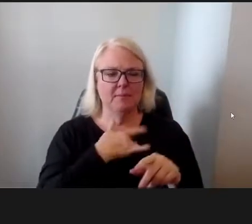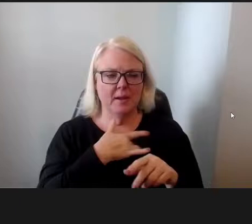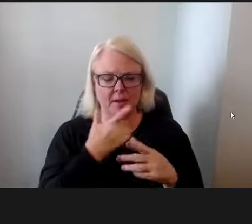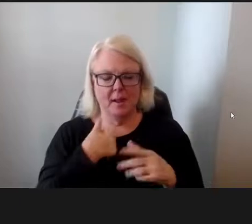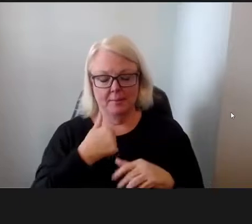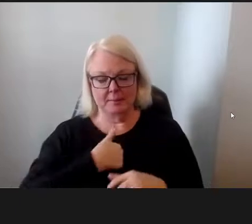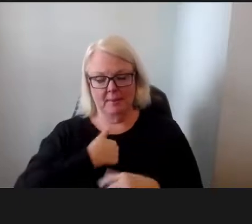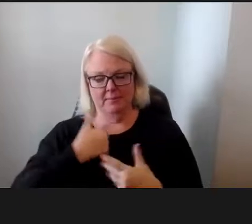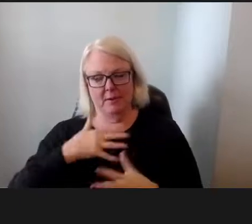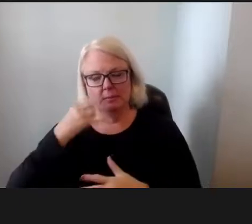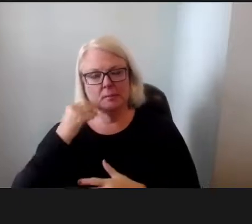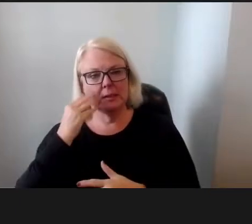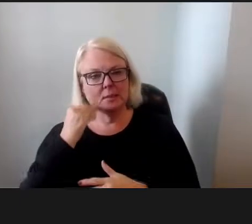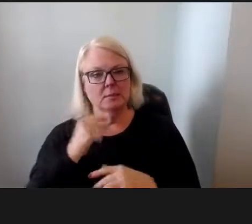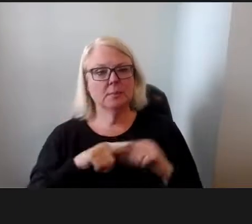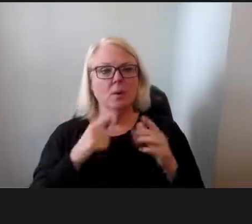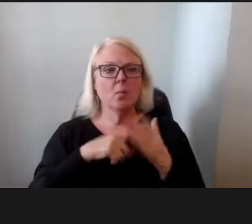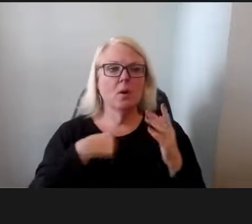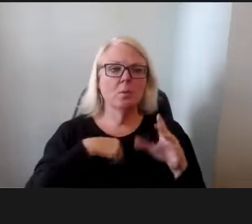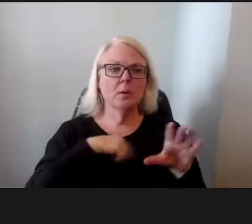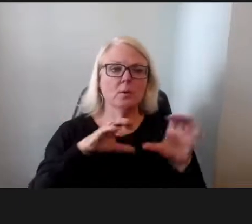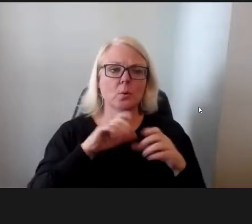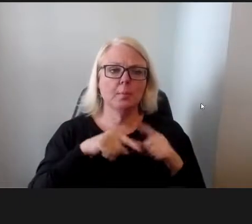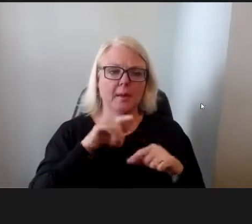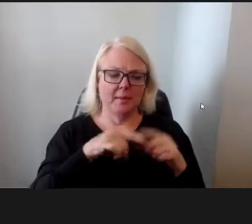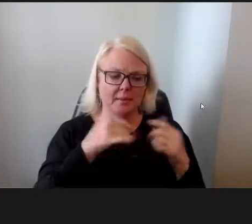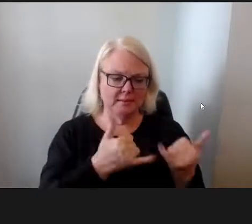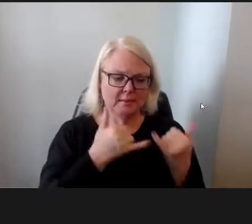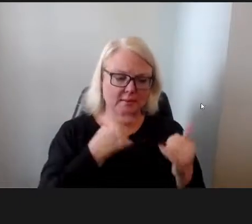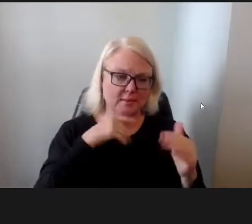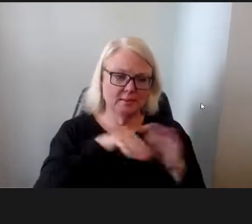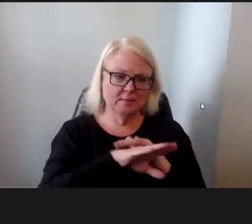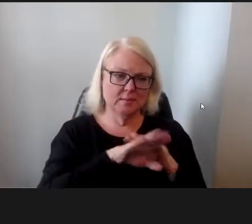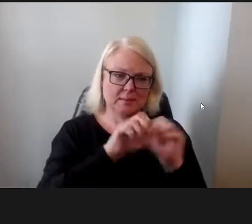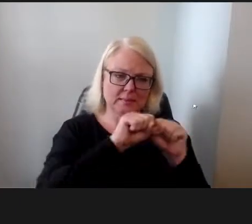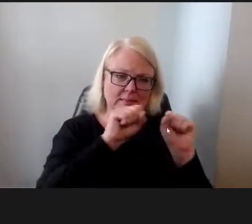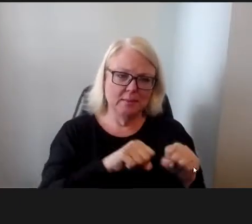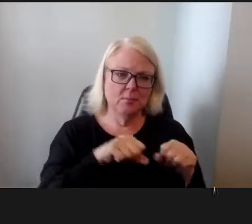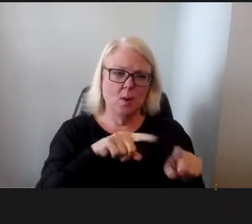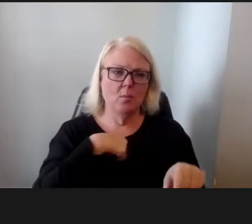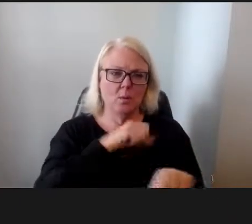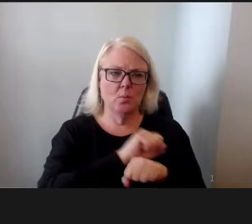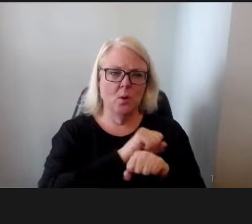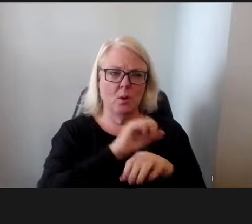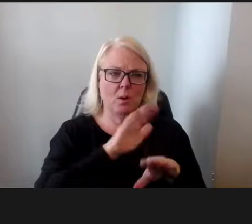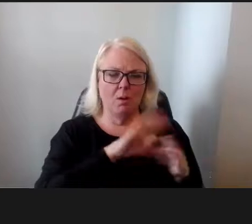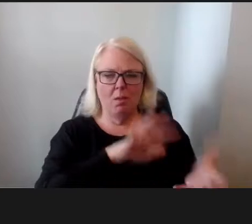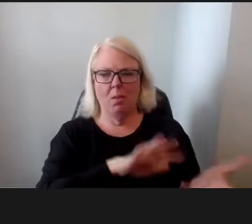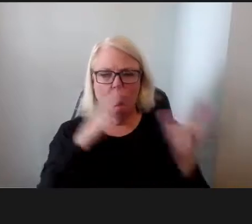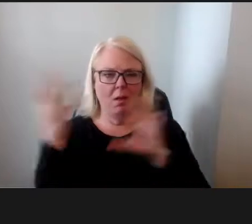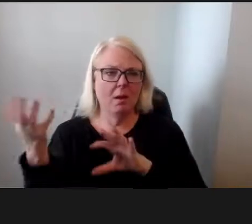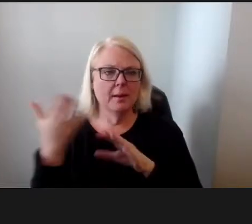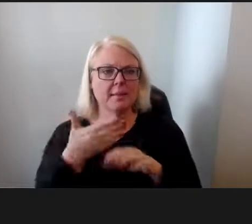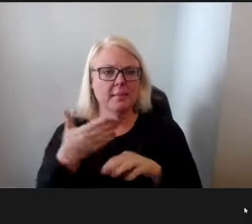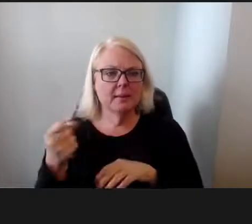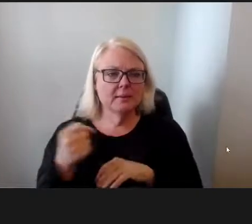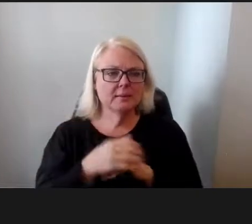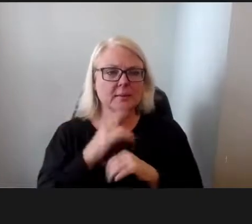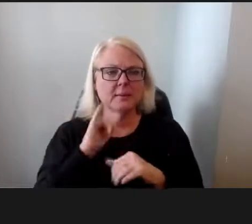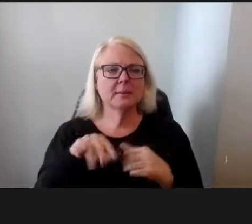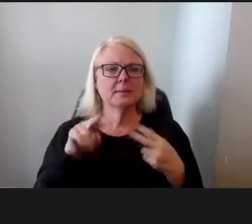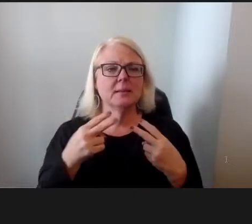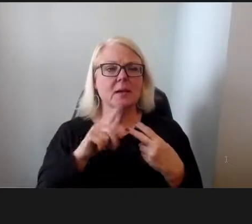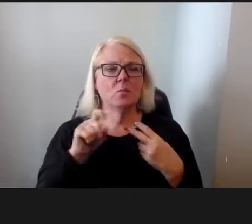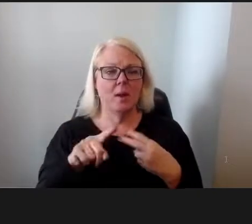there myself. But what do we do about the existing inaccessible systems while we work on overhauling things? The second